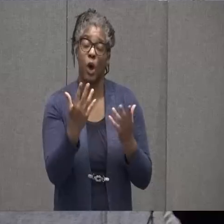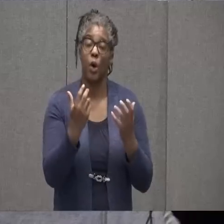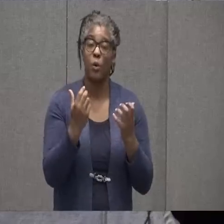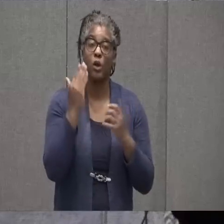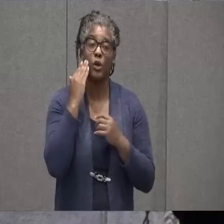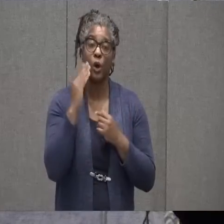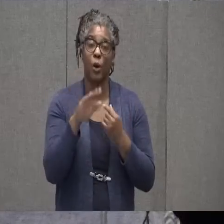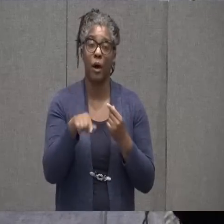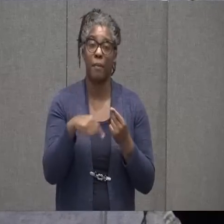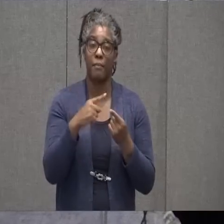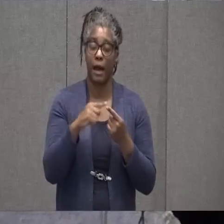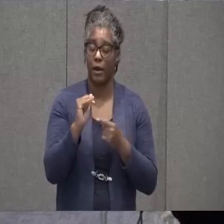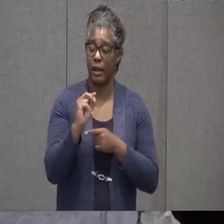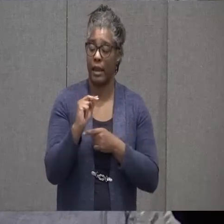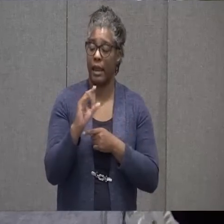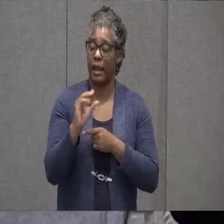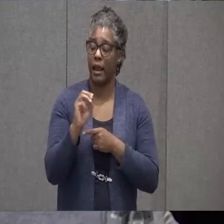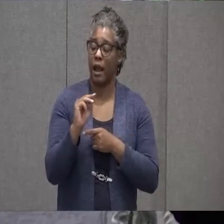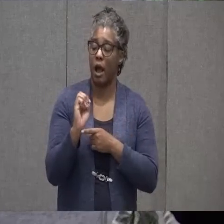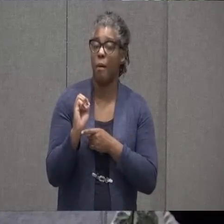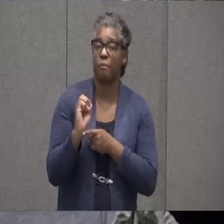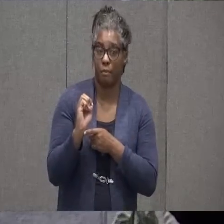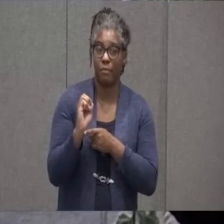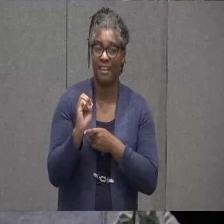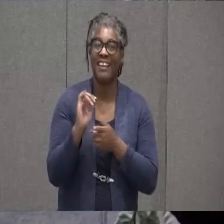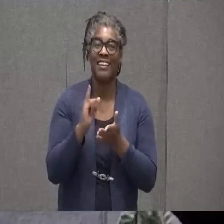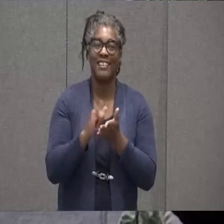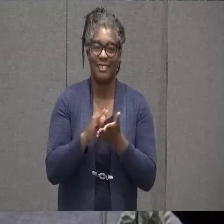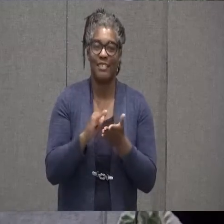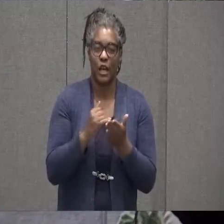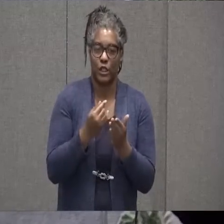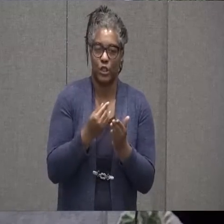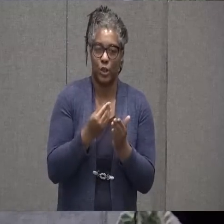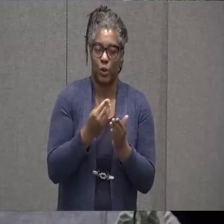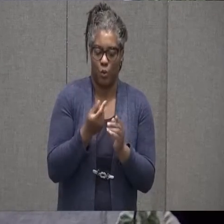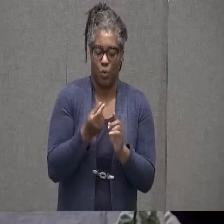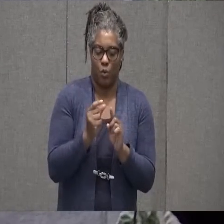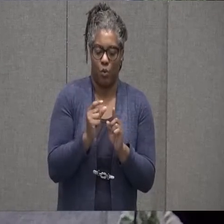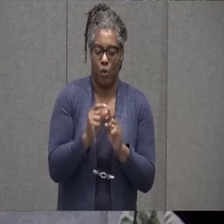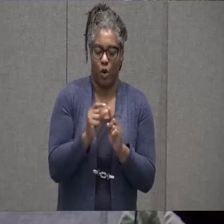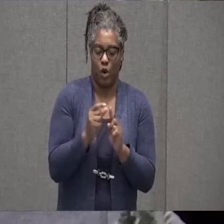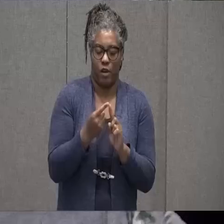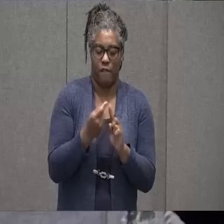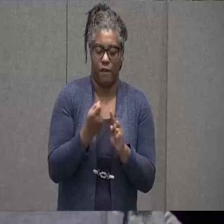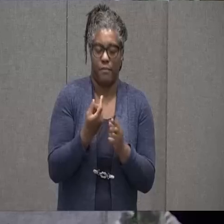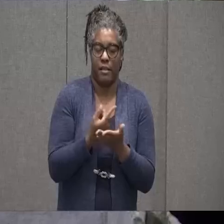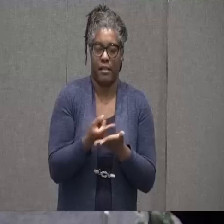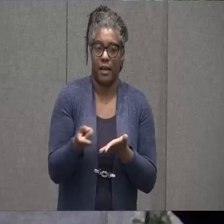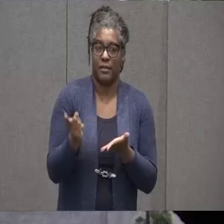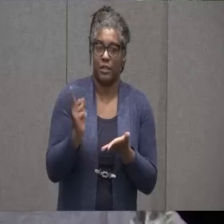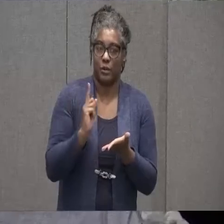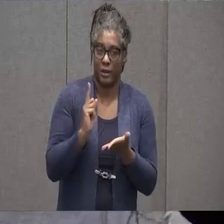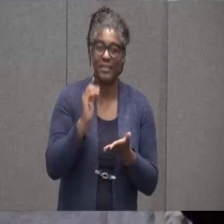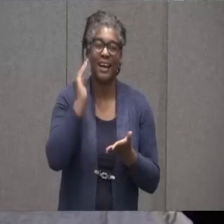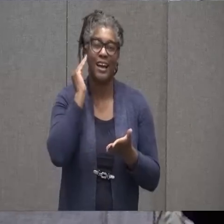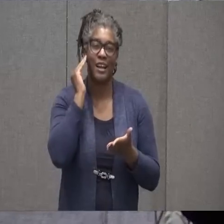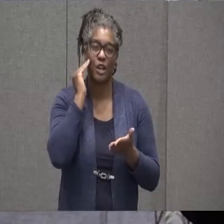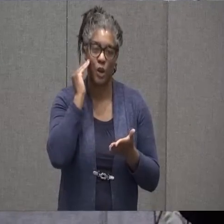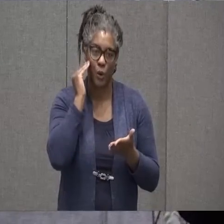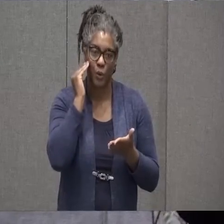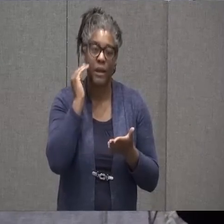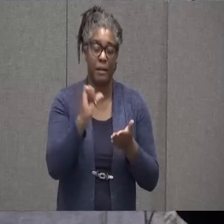one of the words that we talked about last week, I know that that is covered on page 5 and 6, but it's also covered on